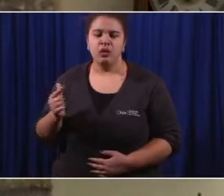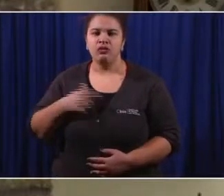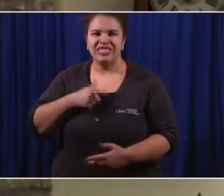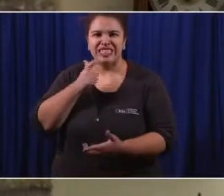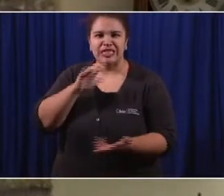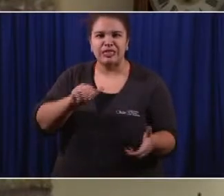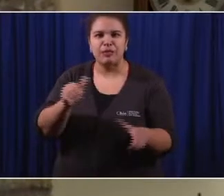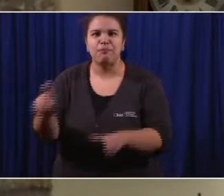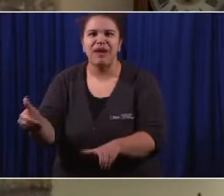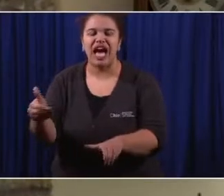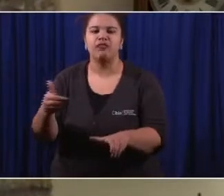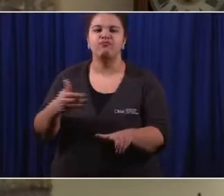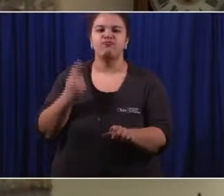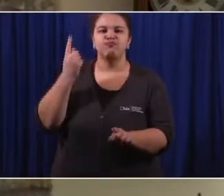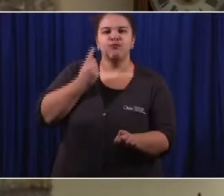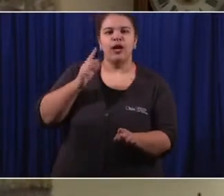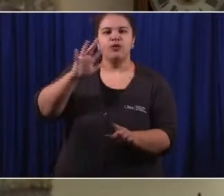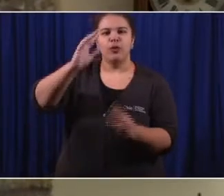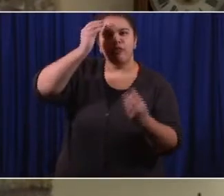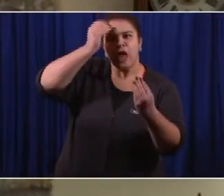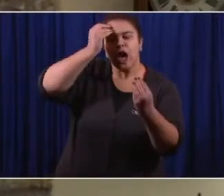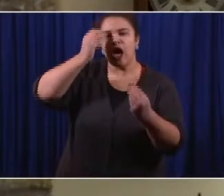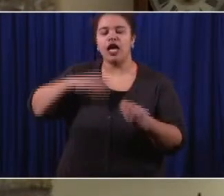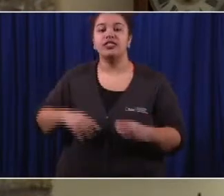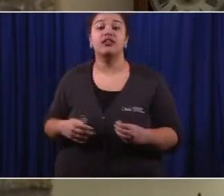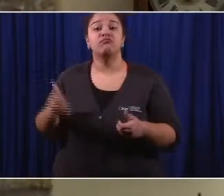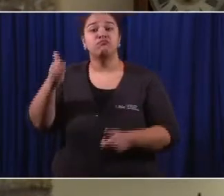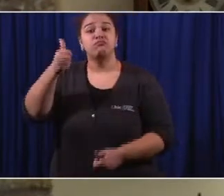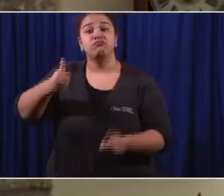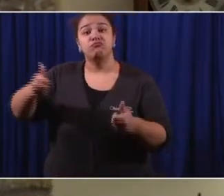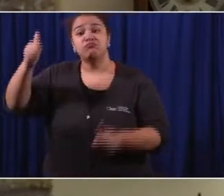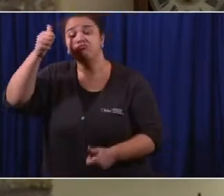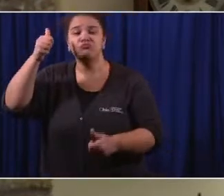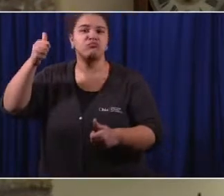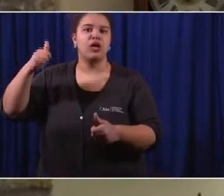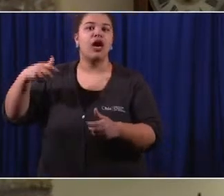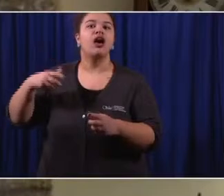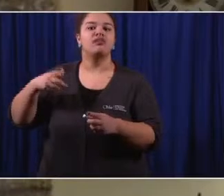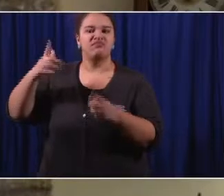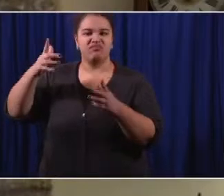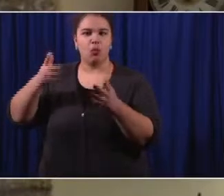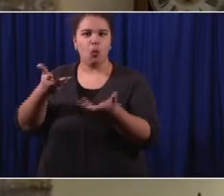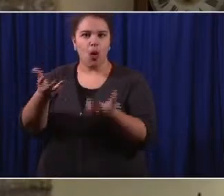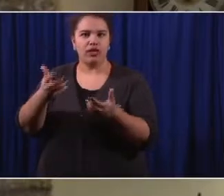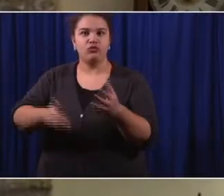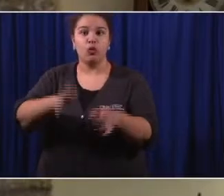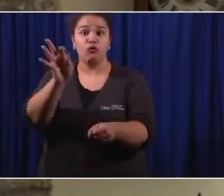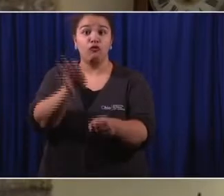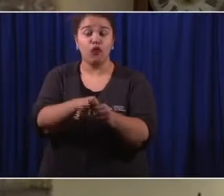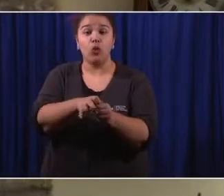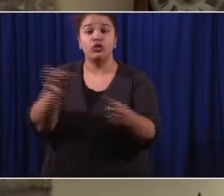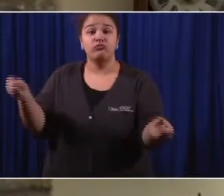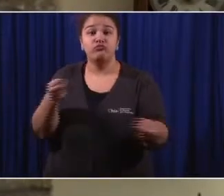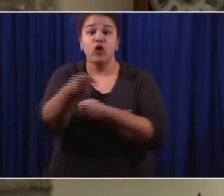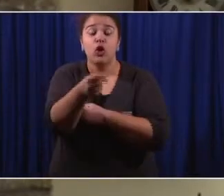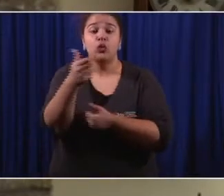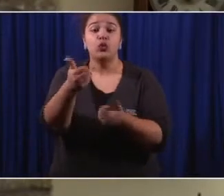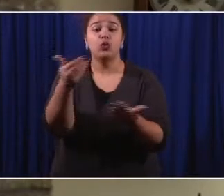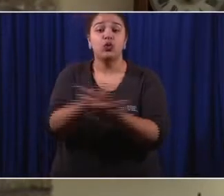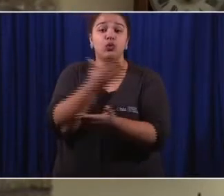move forward with a potential vote, even though they did not hold a vote in 2016 when President Barack Obama put up a